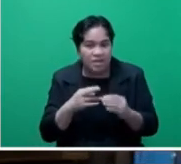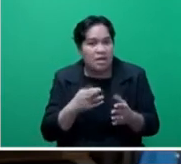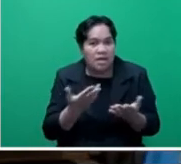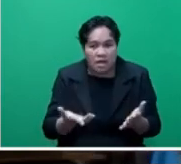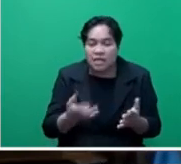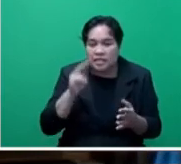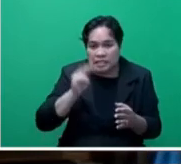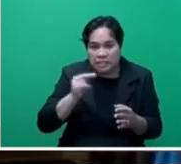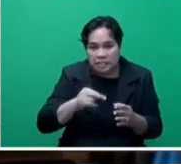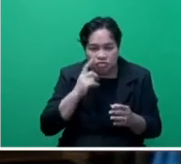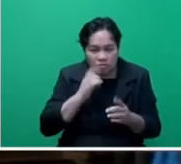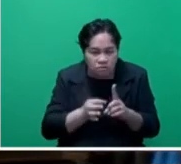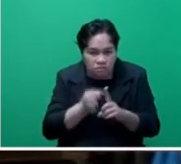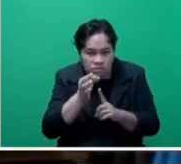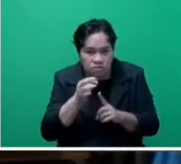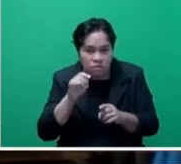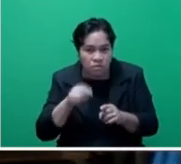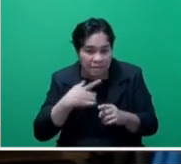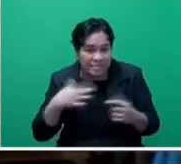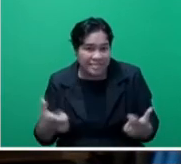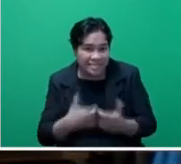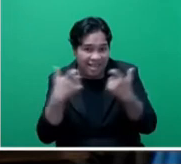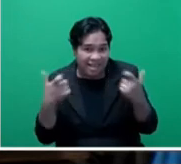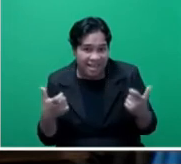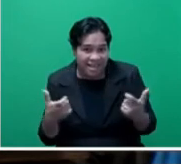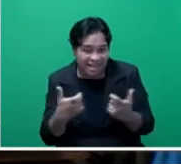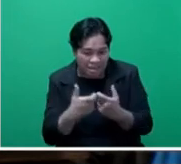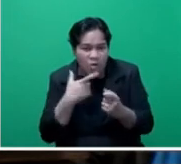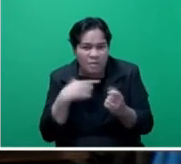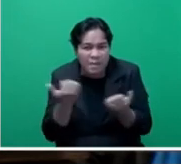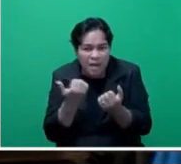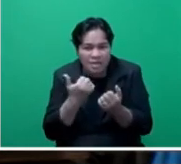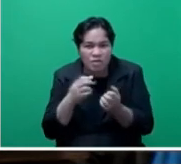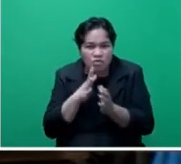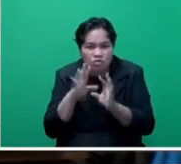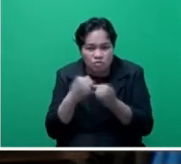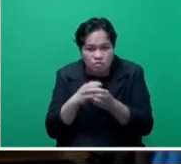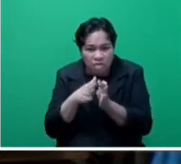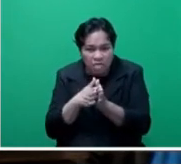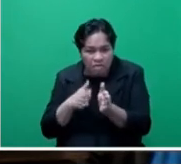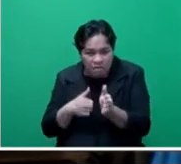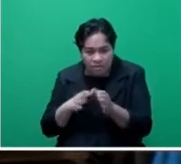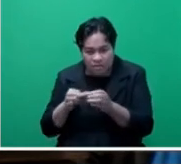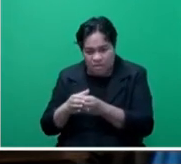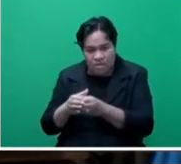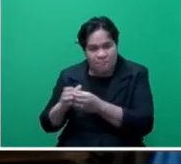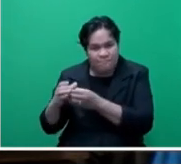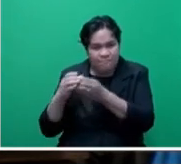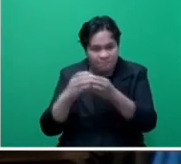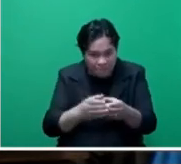also been particularly challenging for the most vulnerable groups in our society, and the demand for their best interests to be